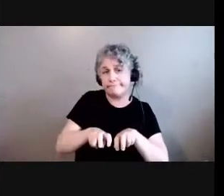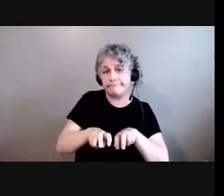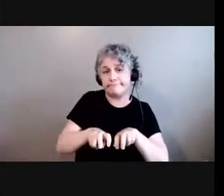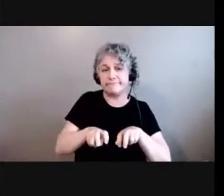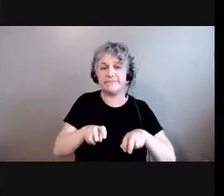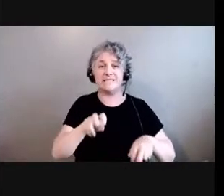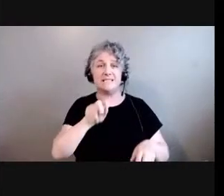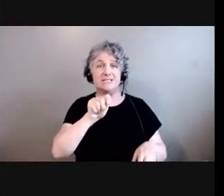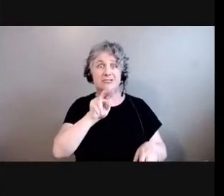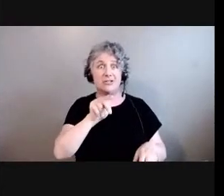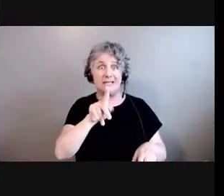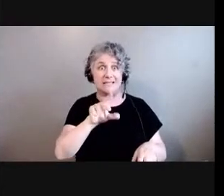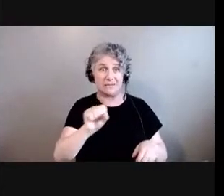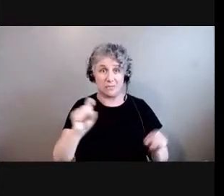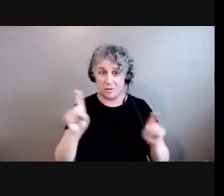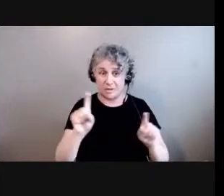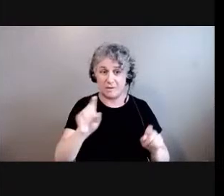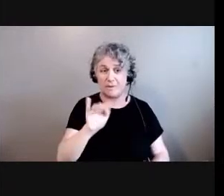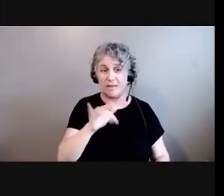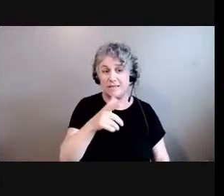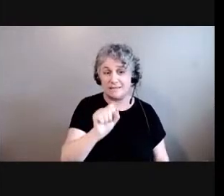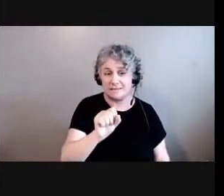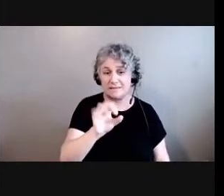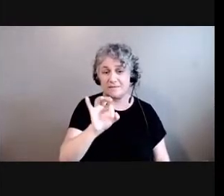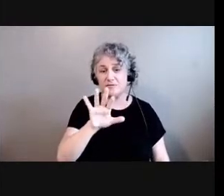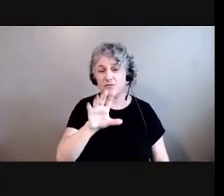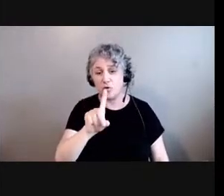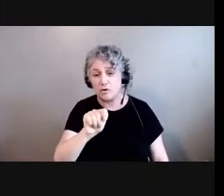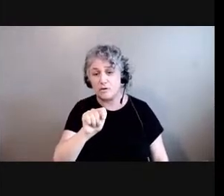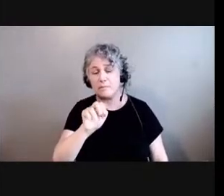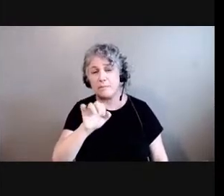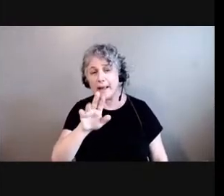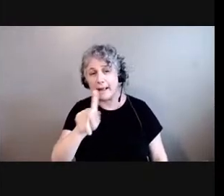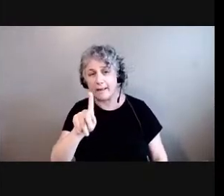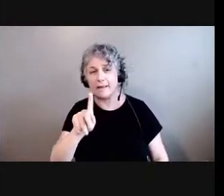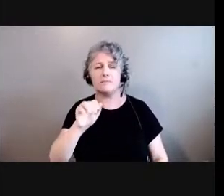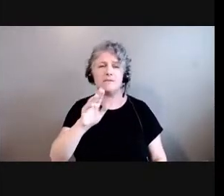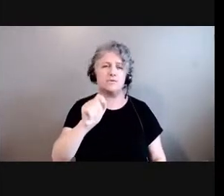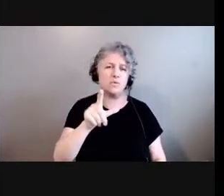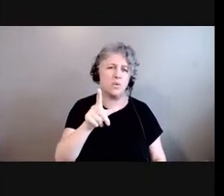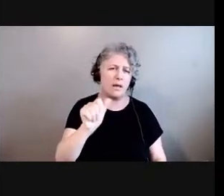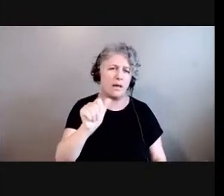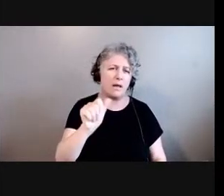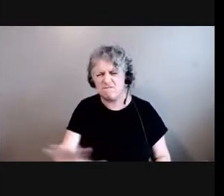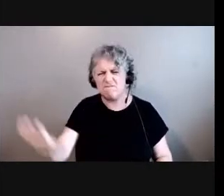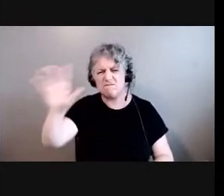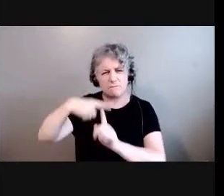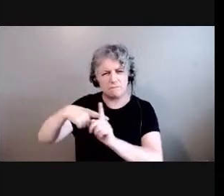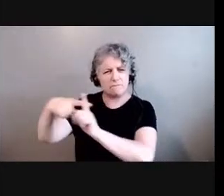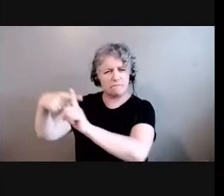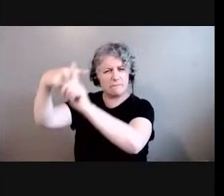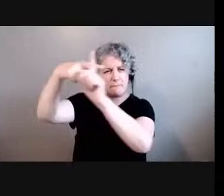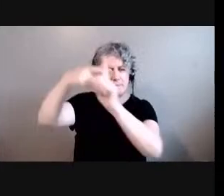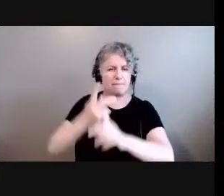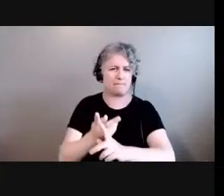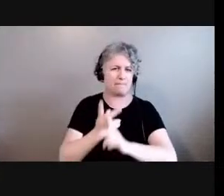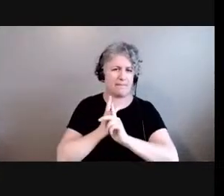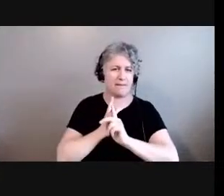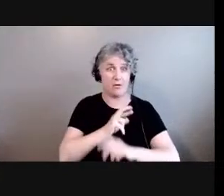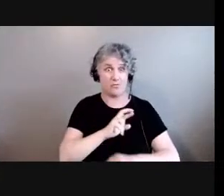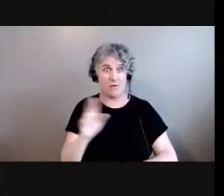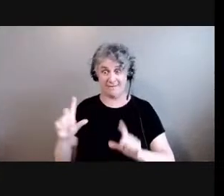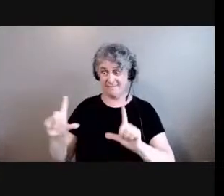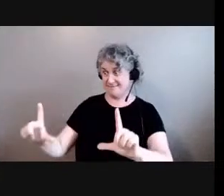located in Billings, Fort Peck, Dillon, Helena, and Missoula, so across the state. And on the right, we have an image of one of the